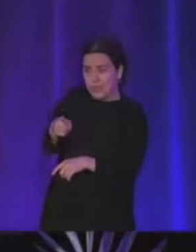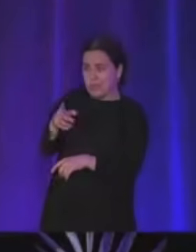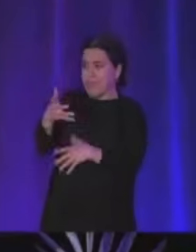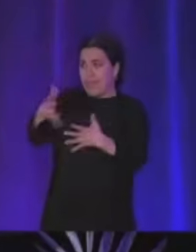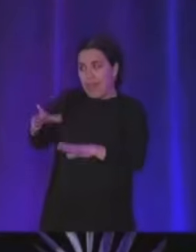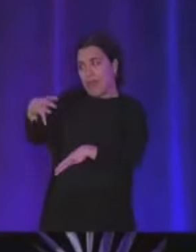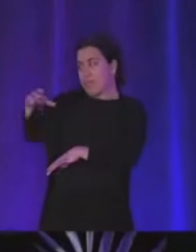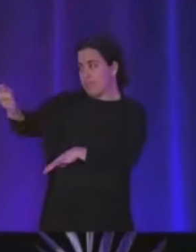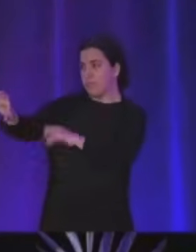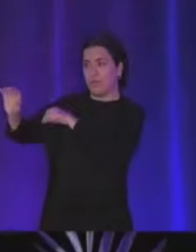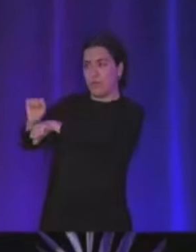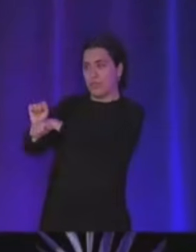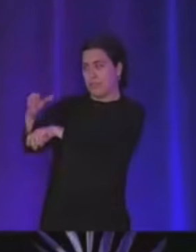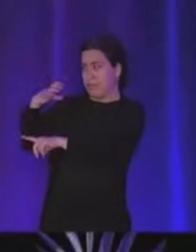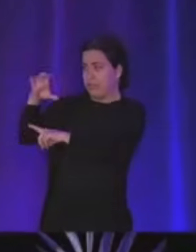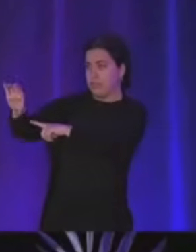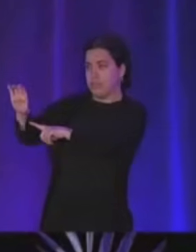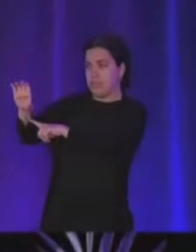Woo.